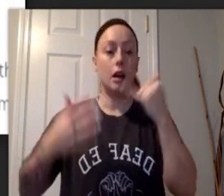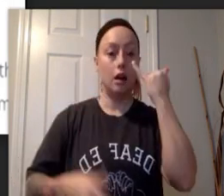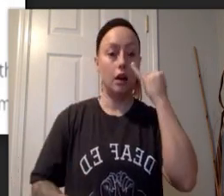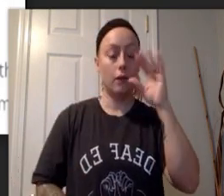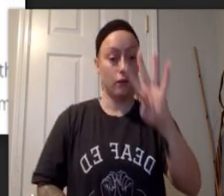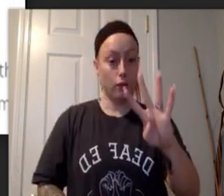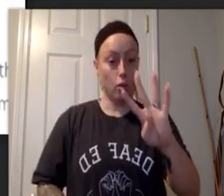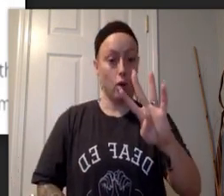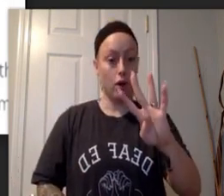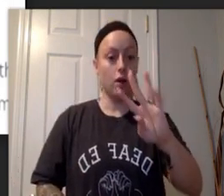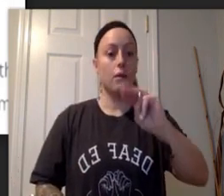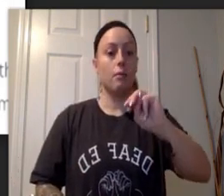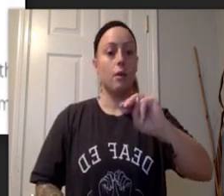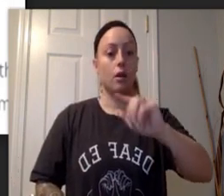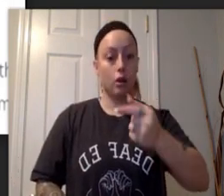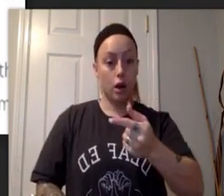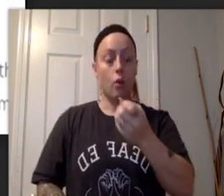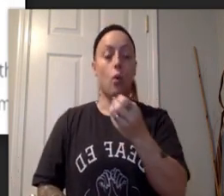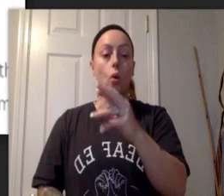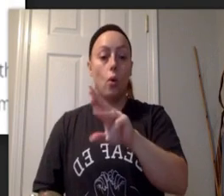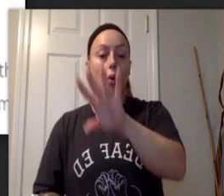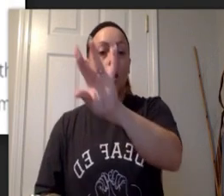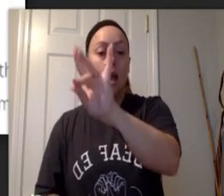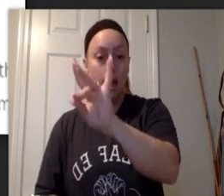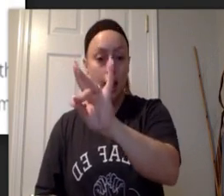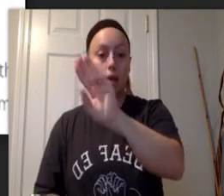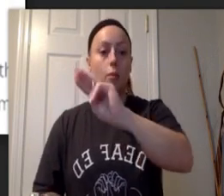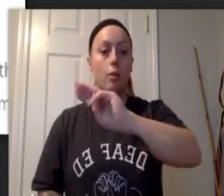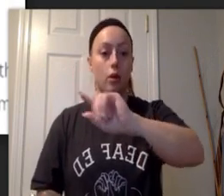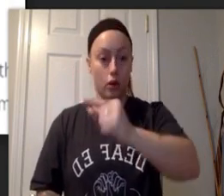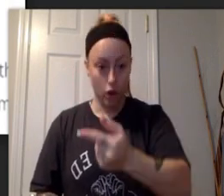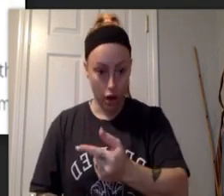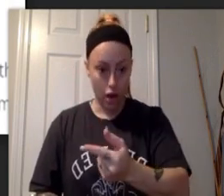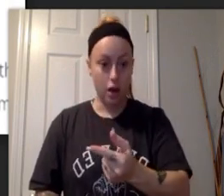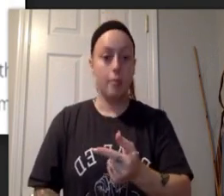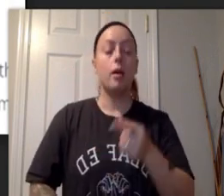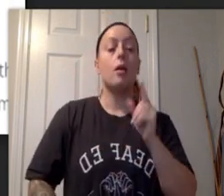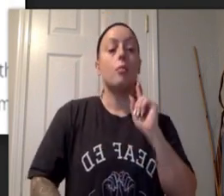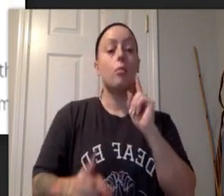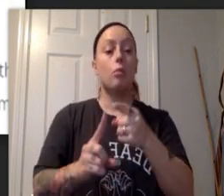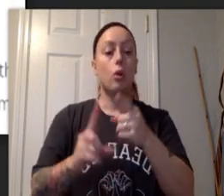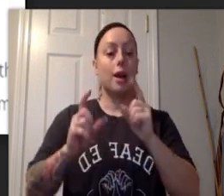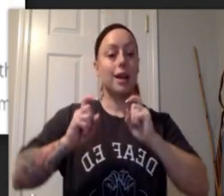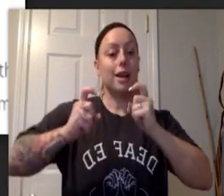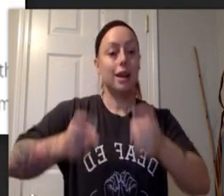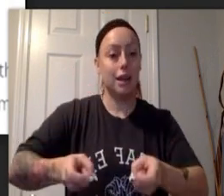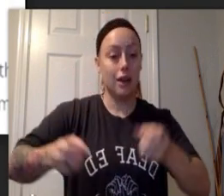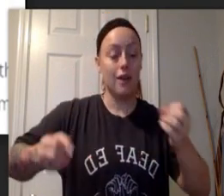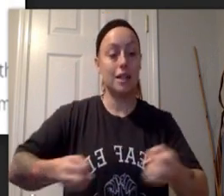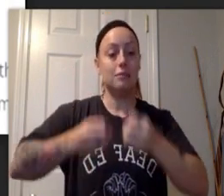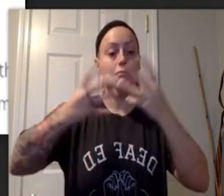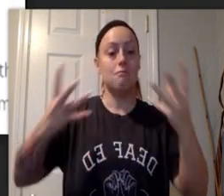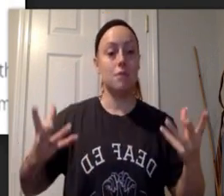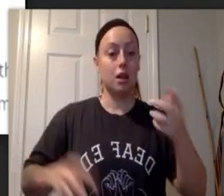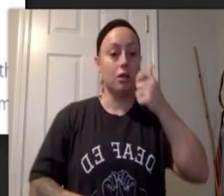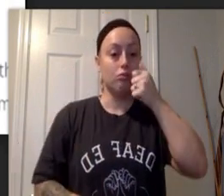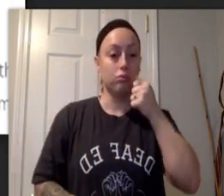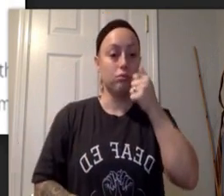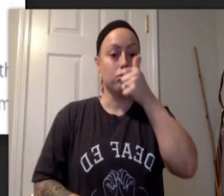naloxone or 8 milligrams, is to give another dose, really as many doses as necessary,